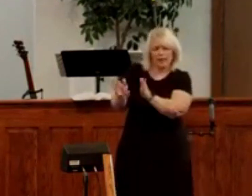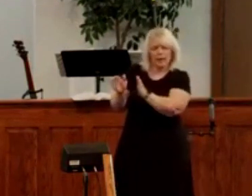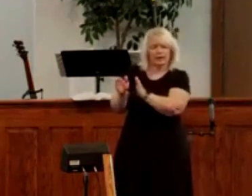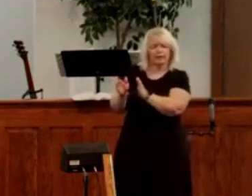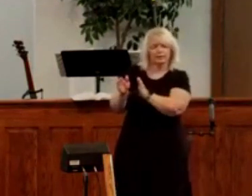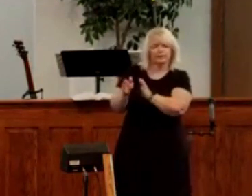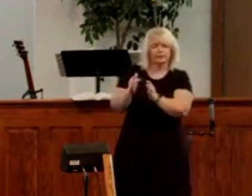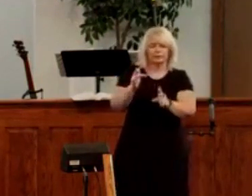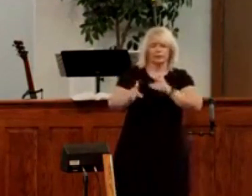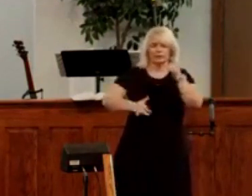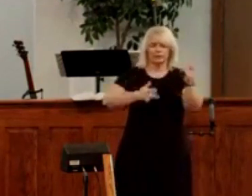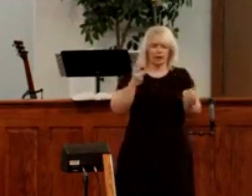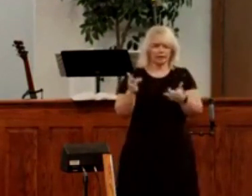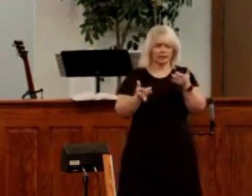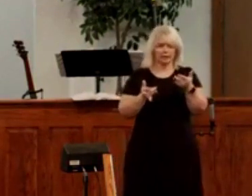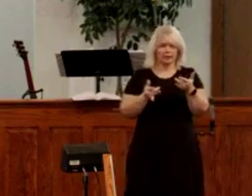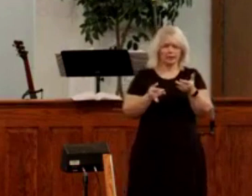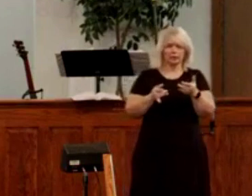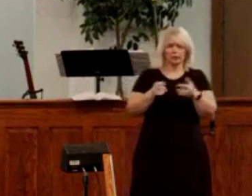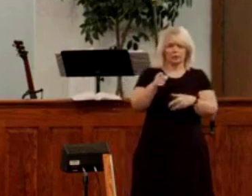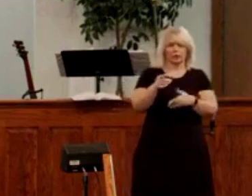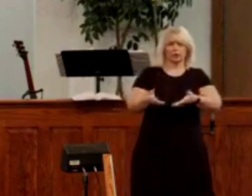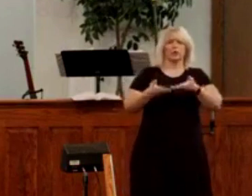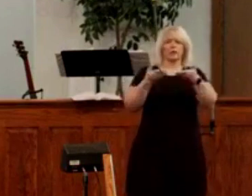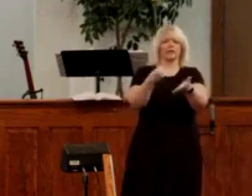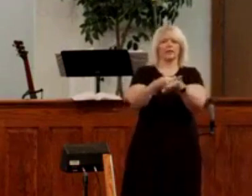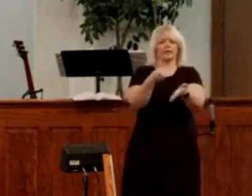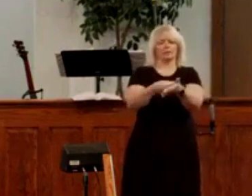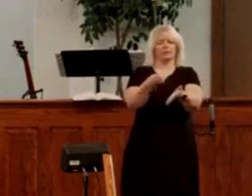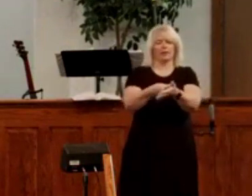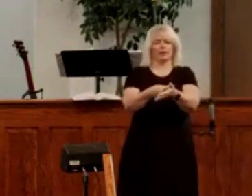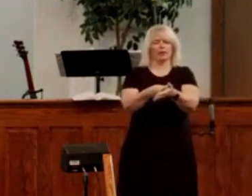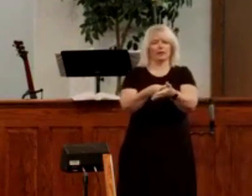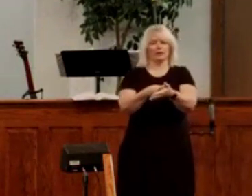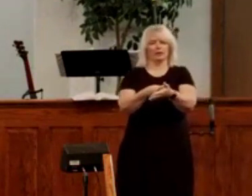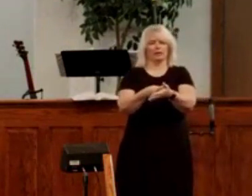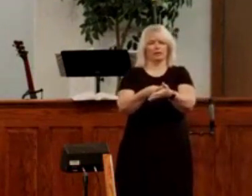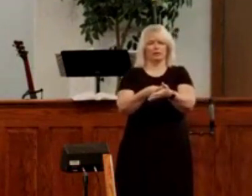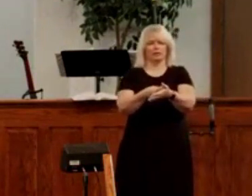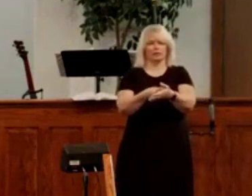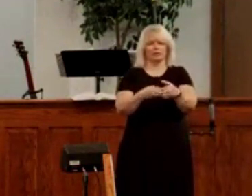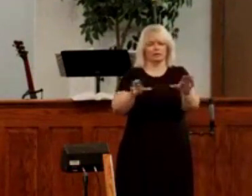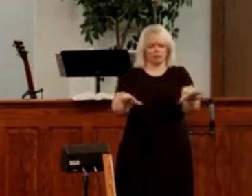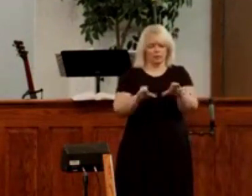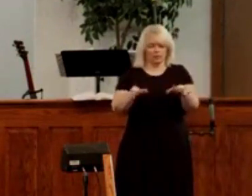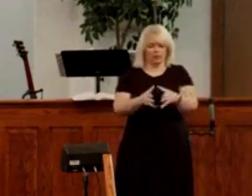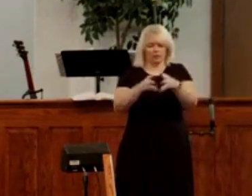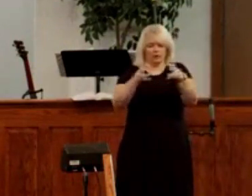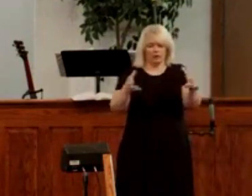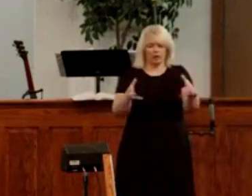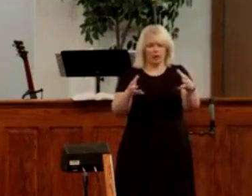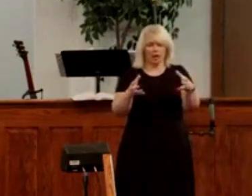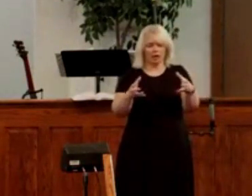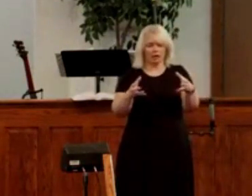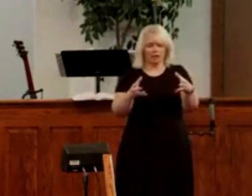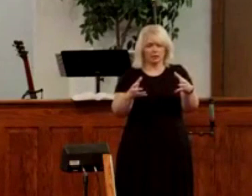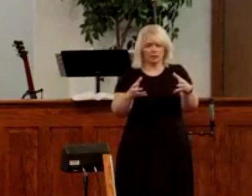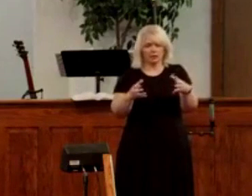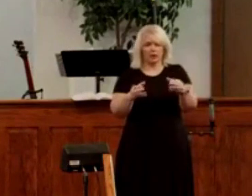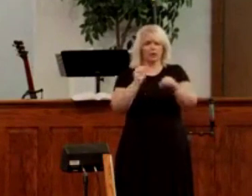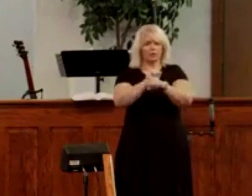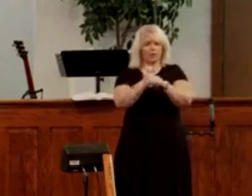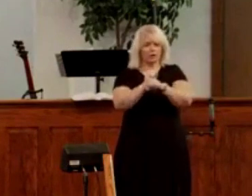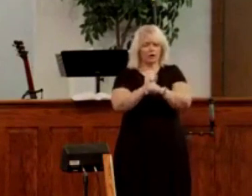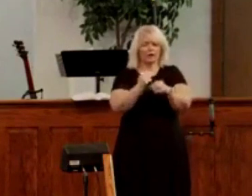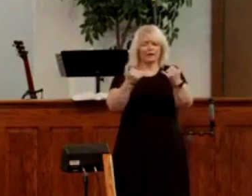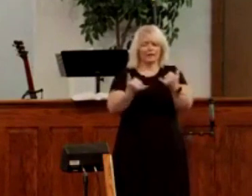we're excited for that. And you've already given the money. It's already there. We've already done a lot of groundwork with our building committee, and now it's time to move forward.